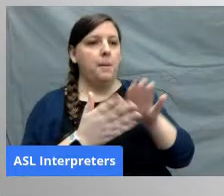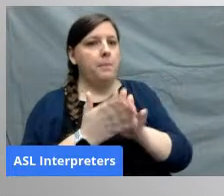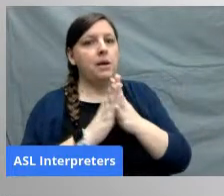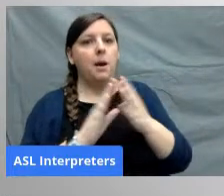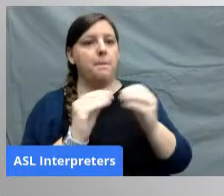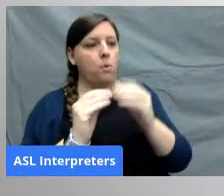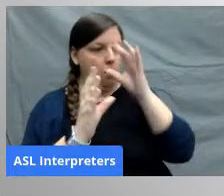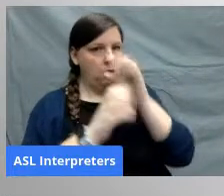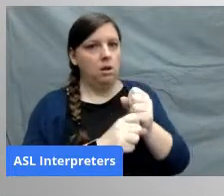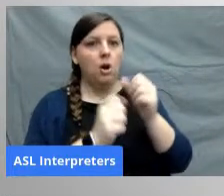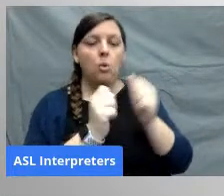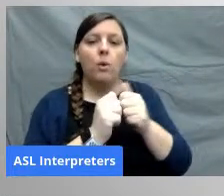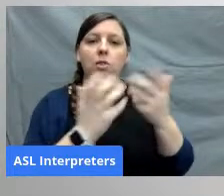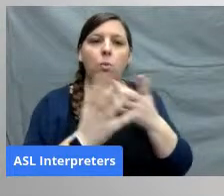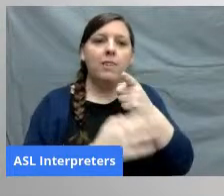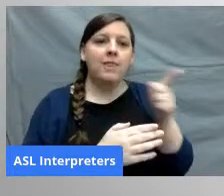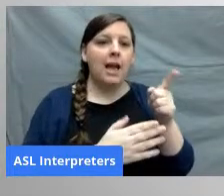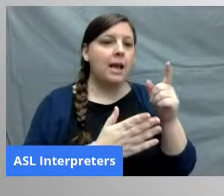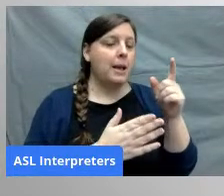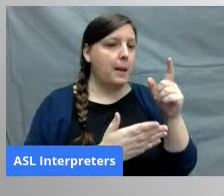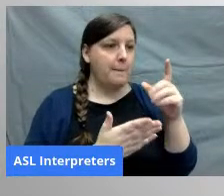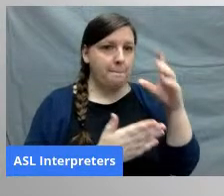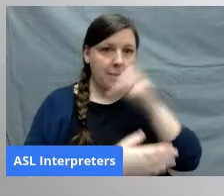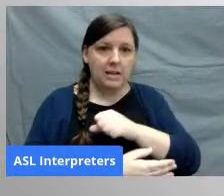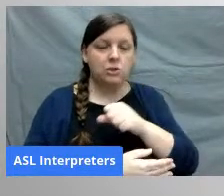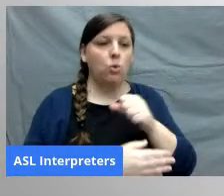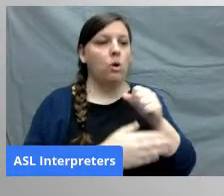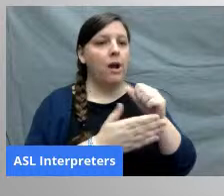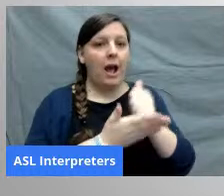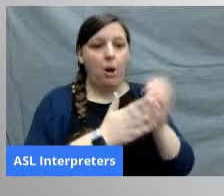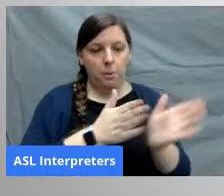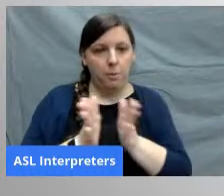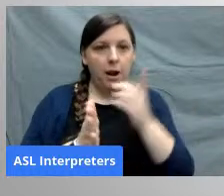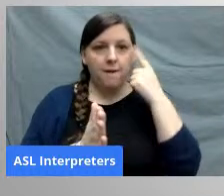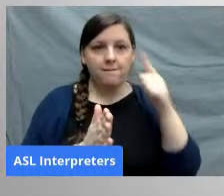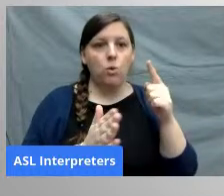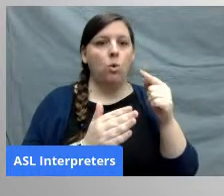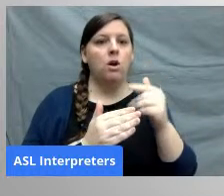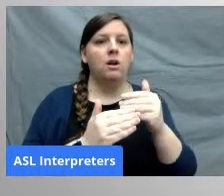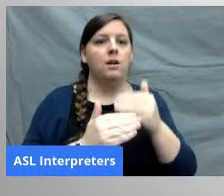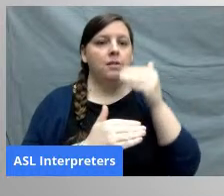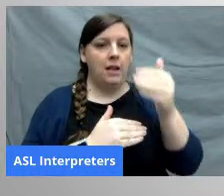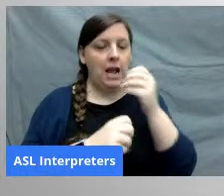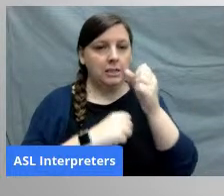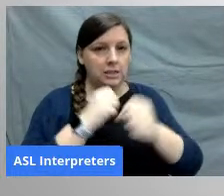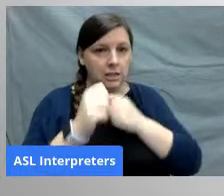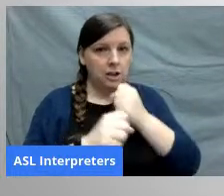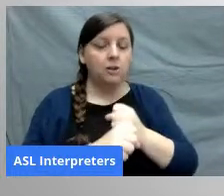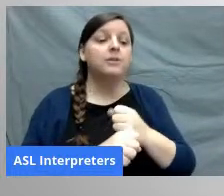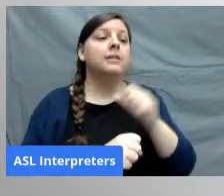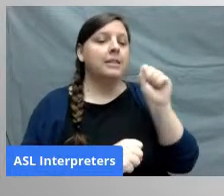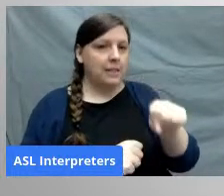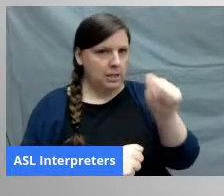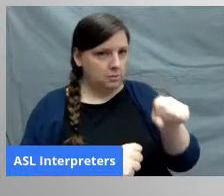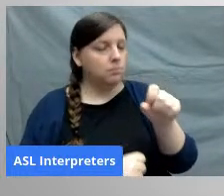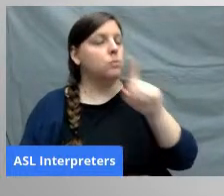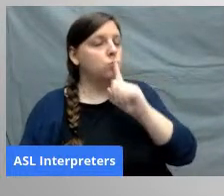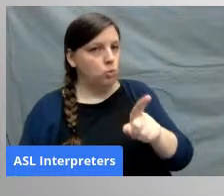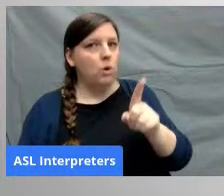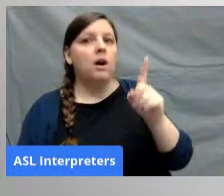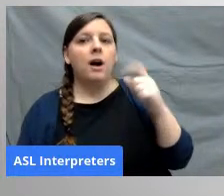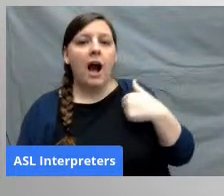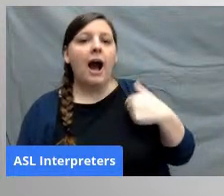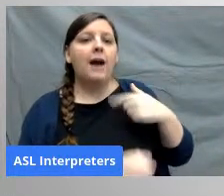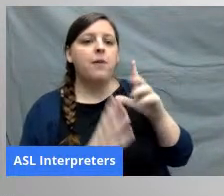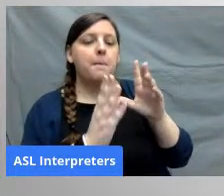Definitely. I met with Hope McGuire. She is our director of Title I and federal programs. So she is in charge of